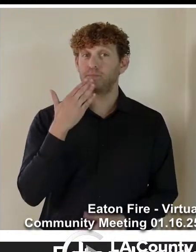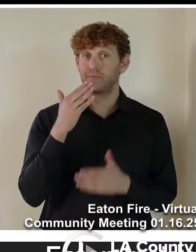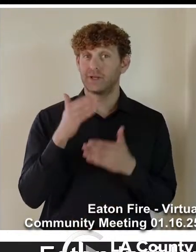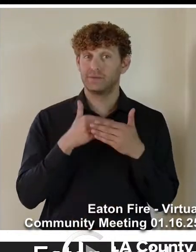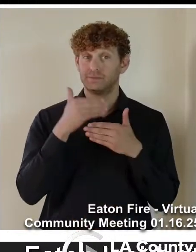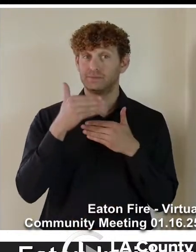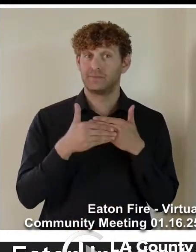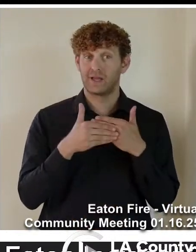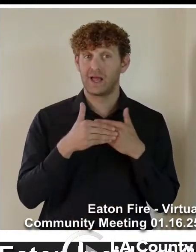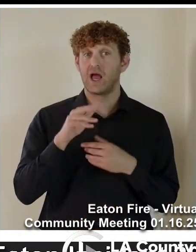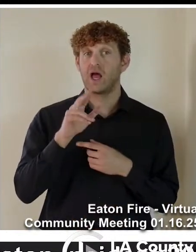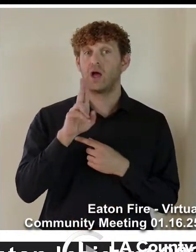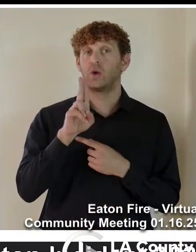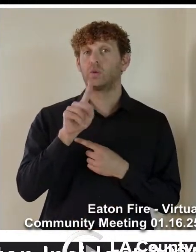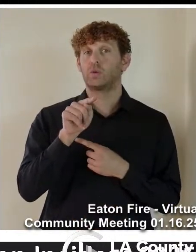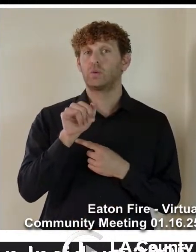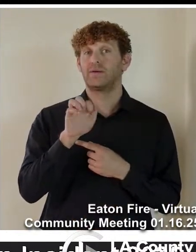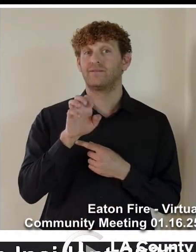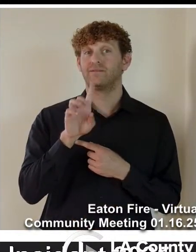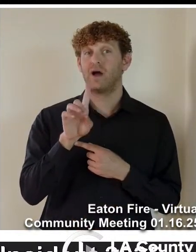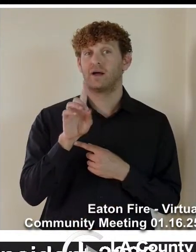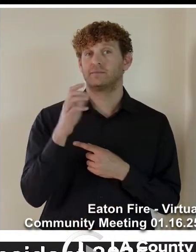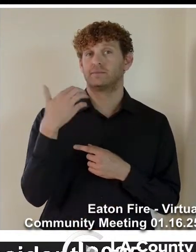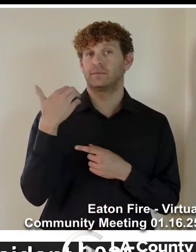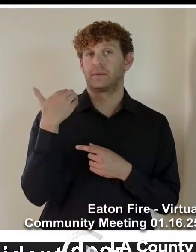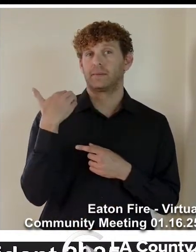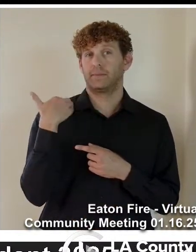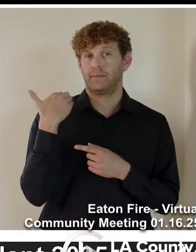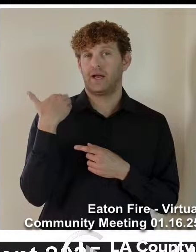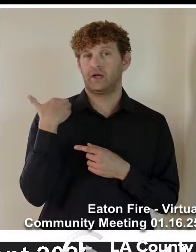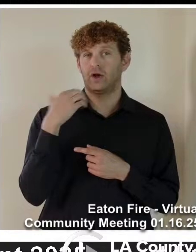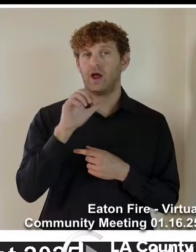Incident Commanders, Alex Macbeth, Dan Olson.